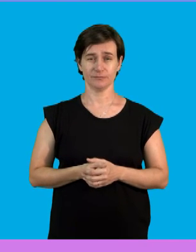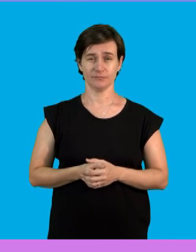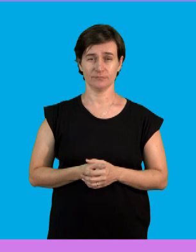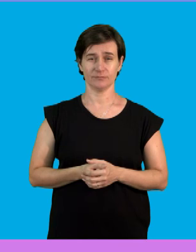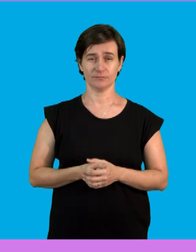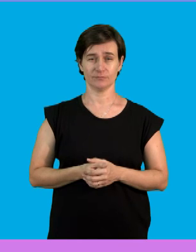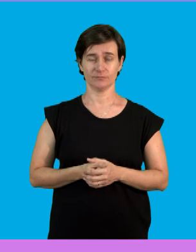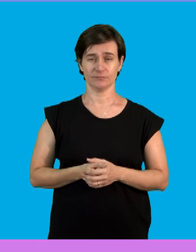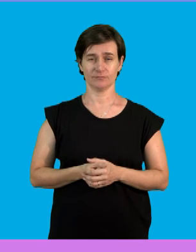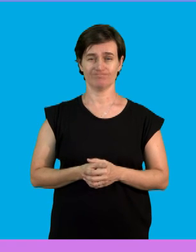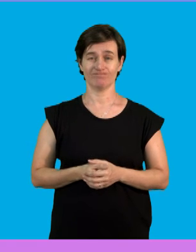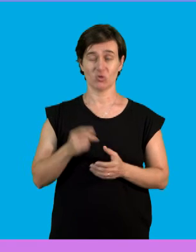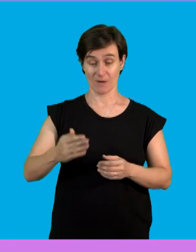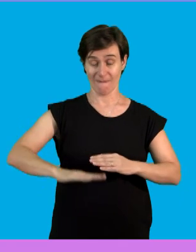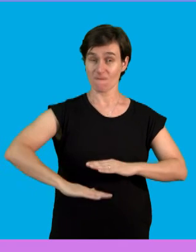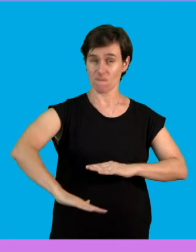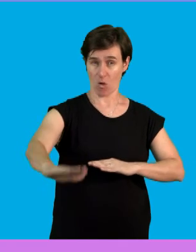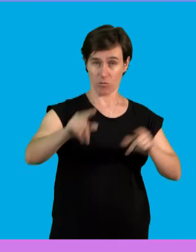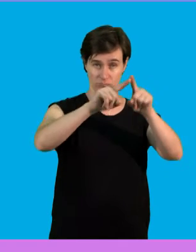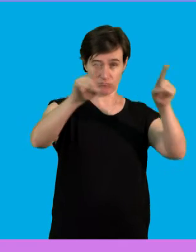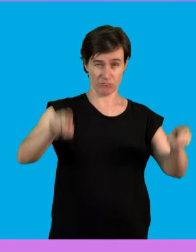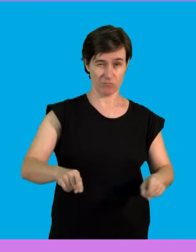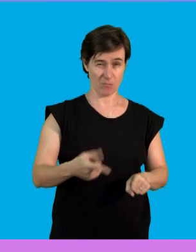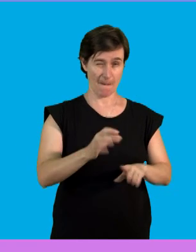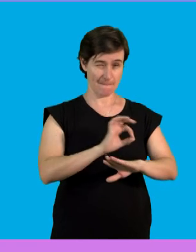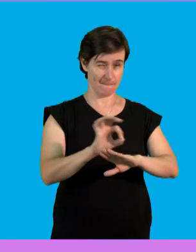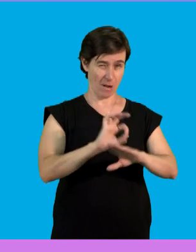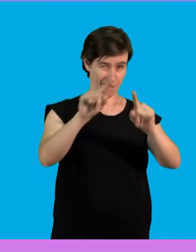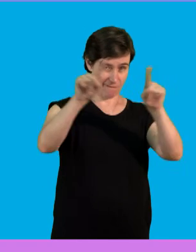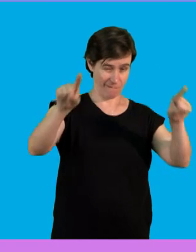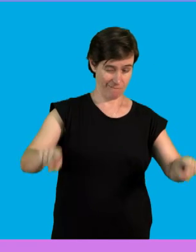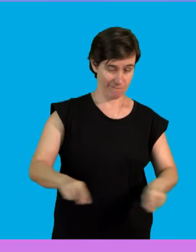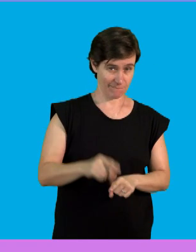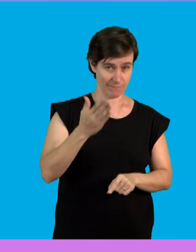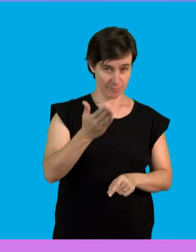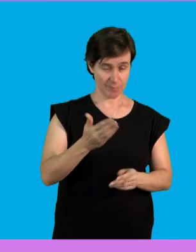have got a floor plan,